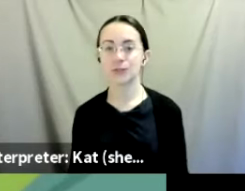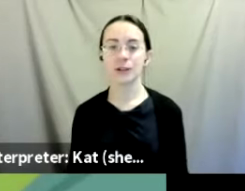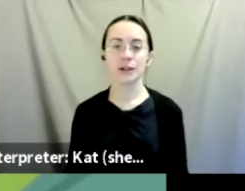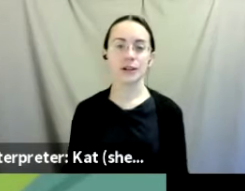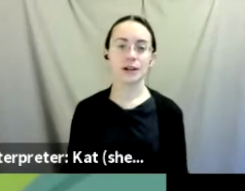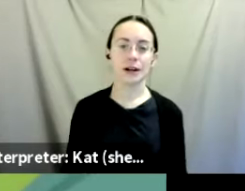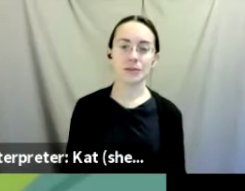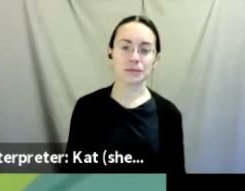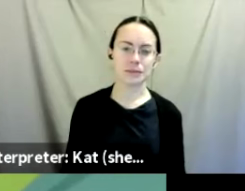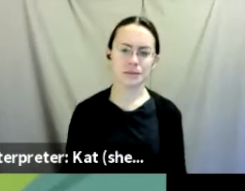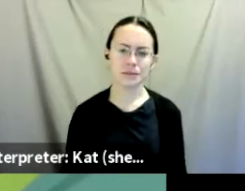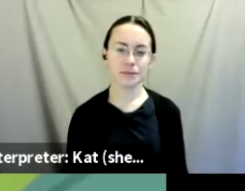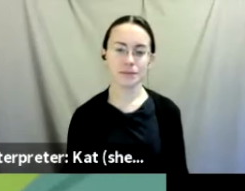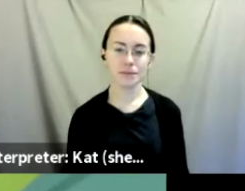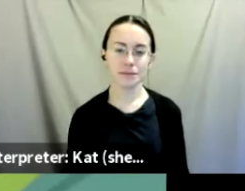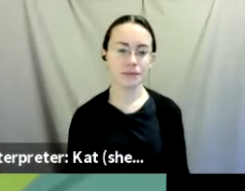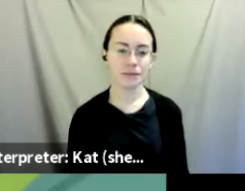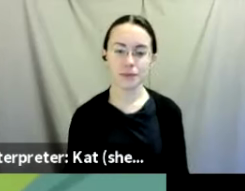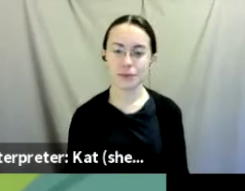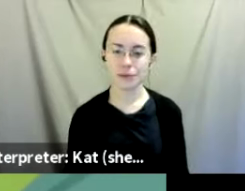deaf. Um,